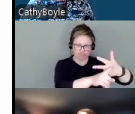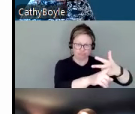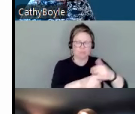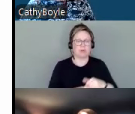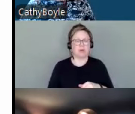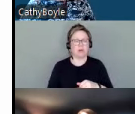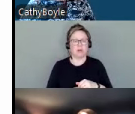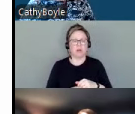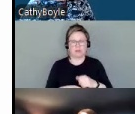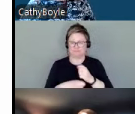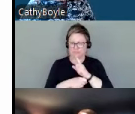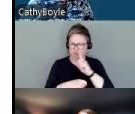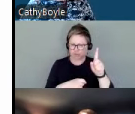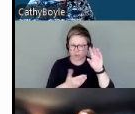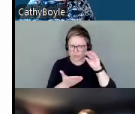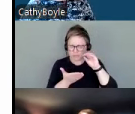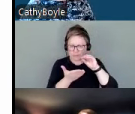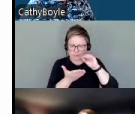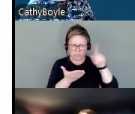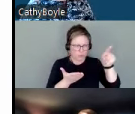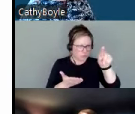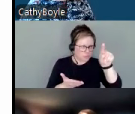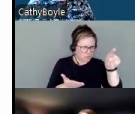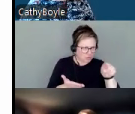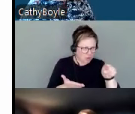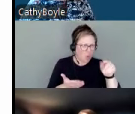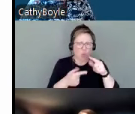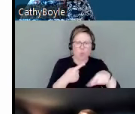make a note of when they want you to next log in.